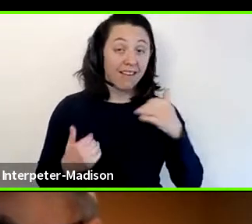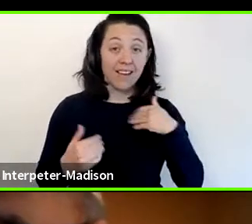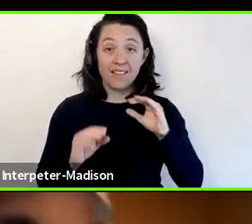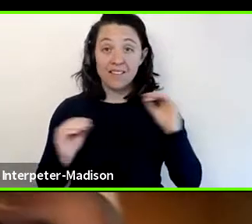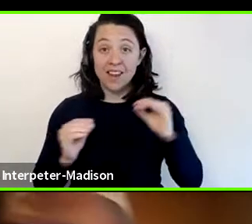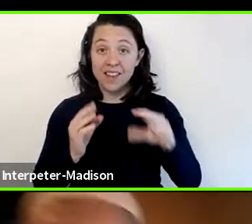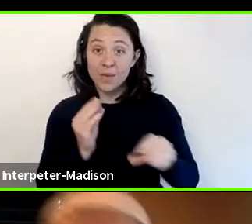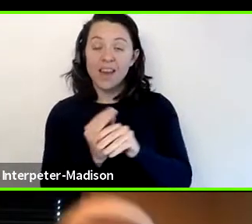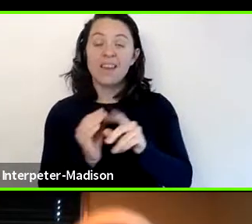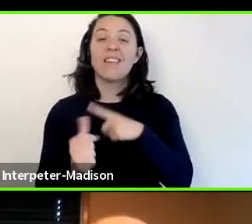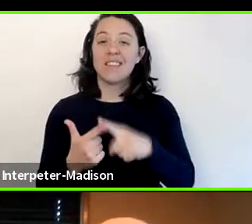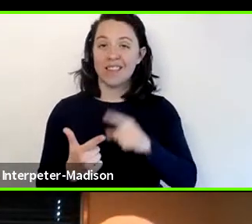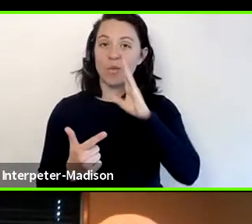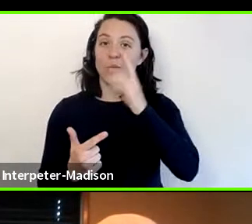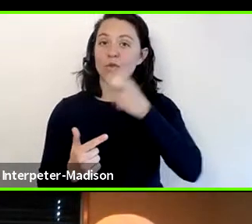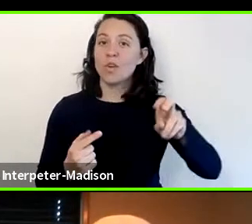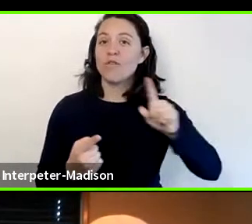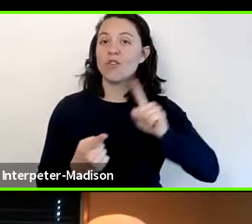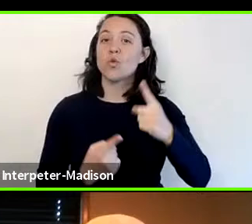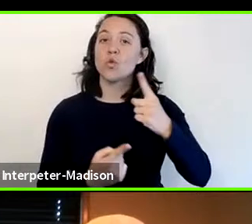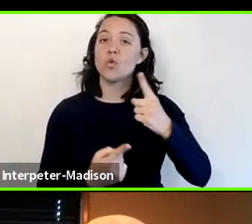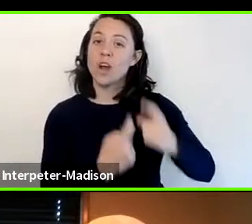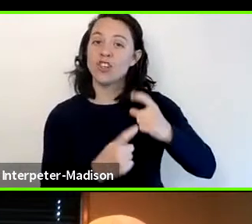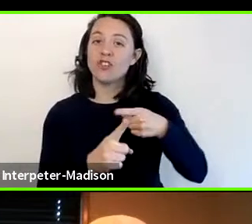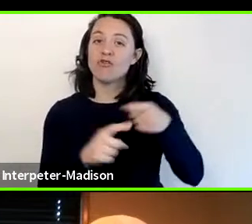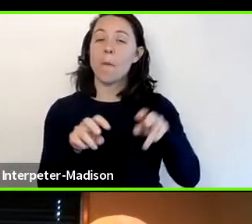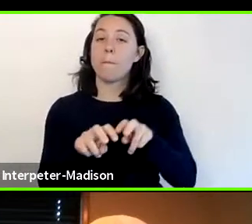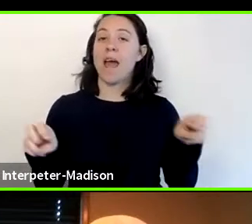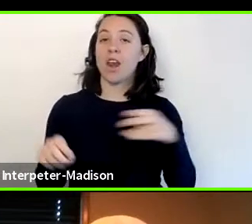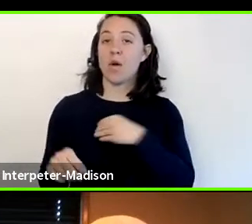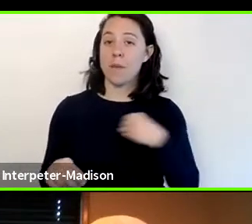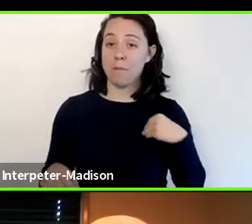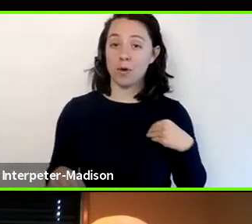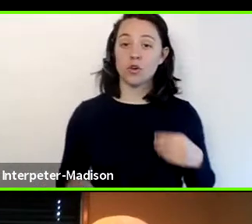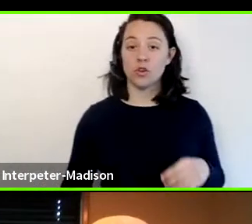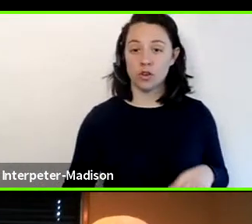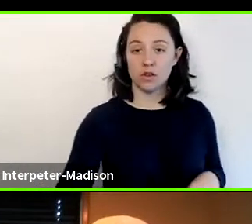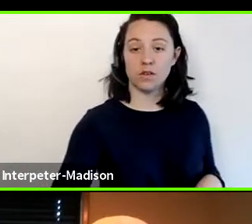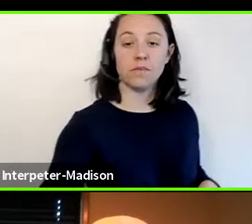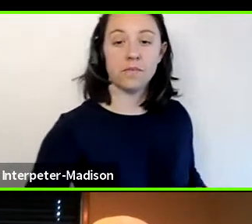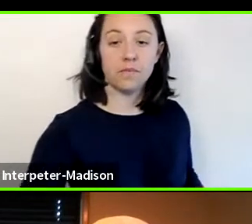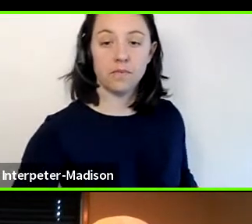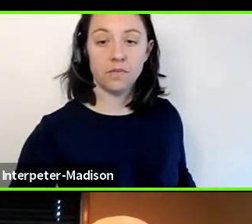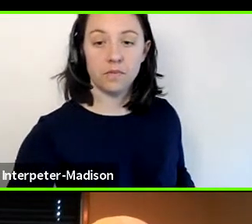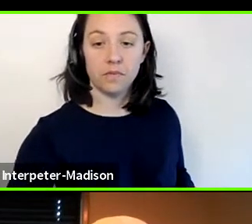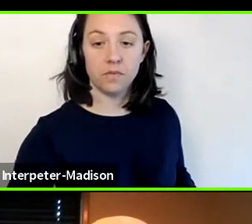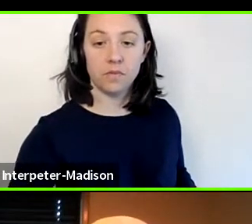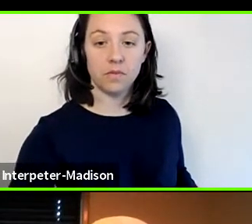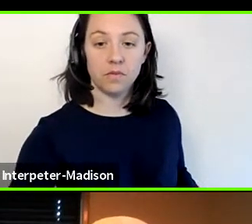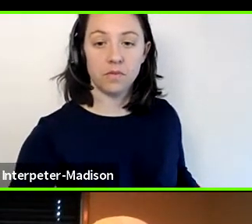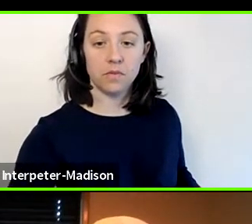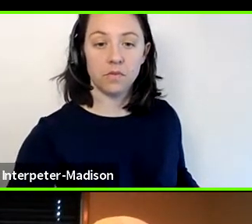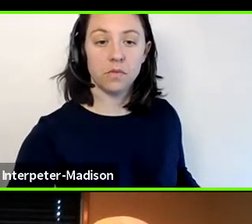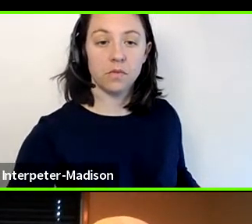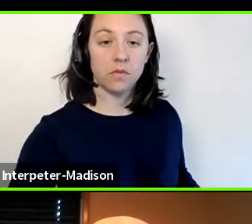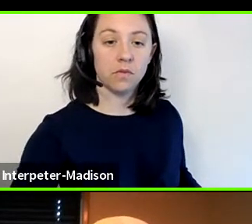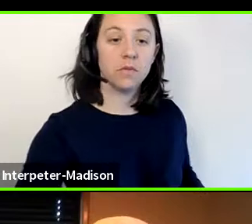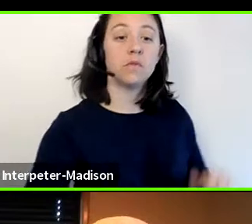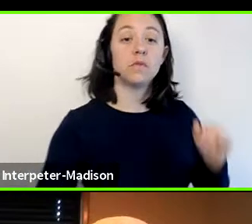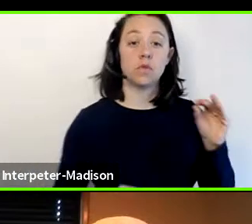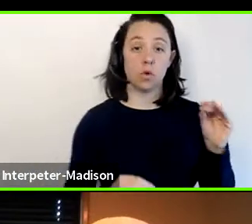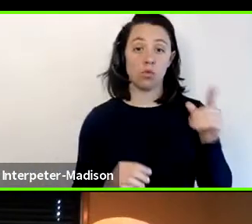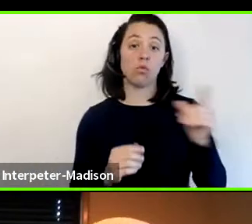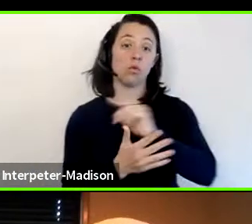members. And so the order of the questions will be as follows. We will have Imam